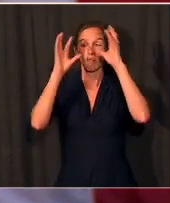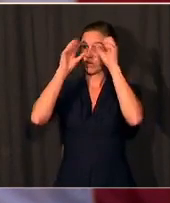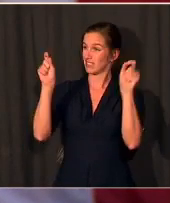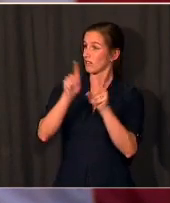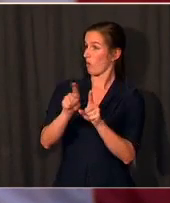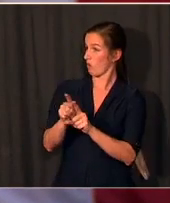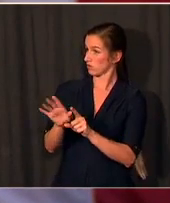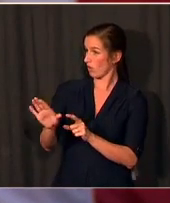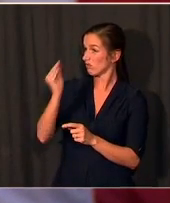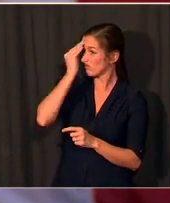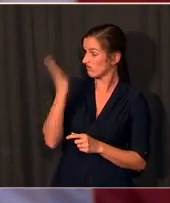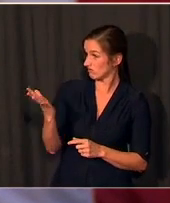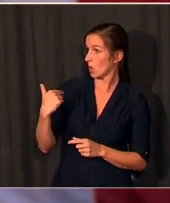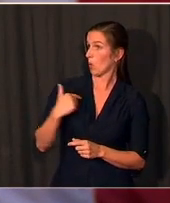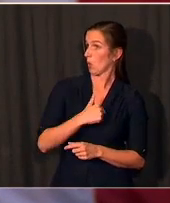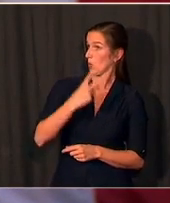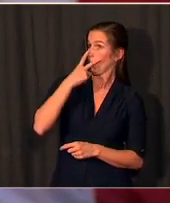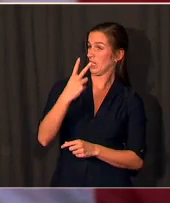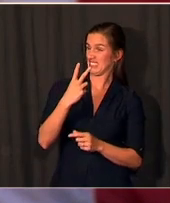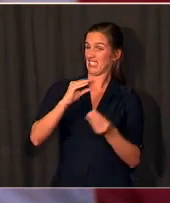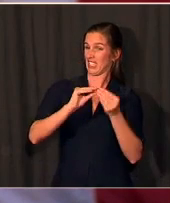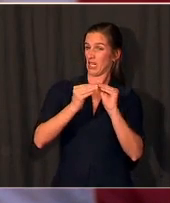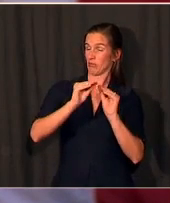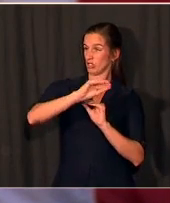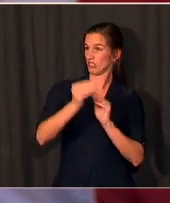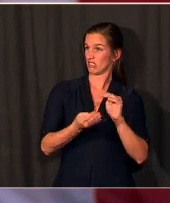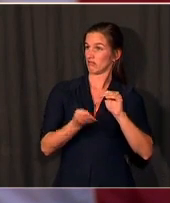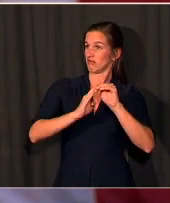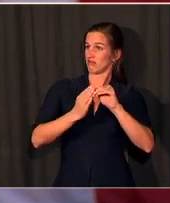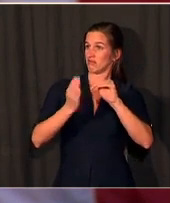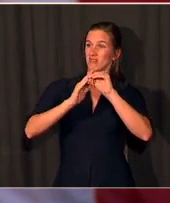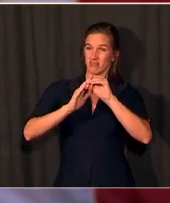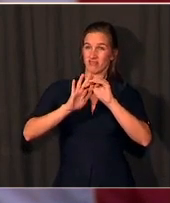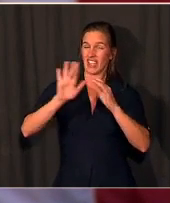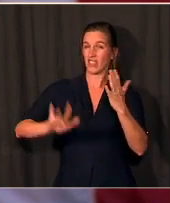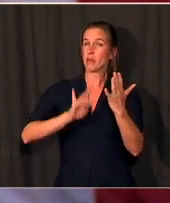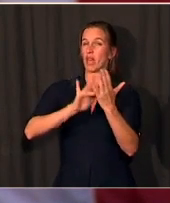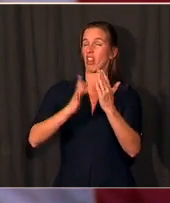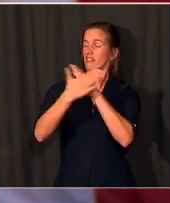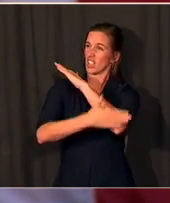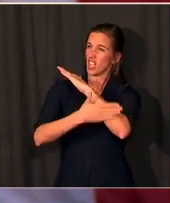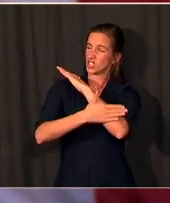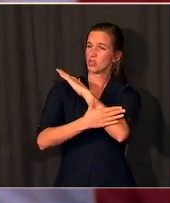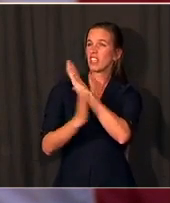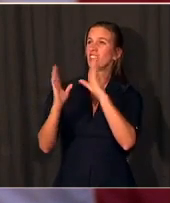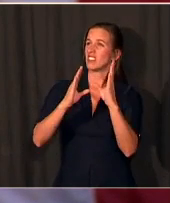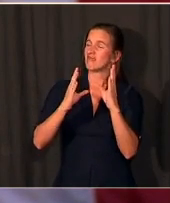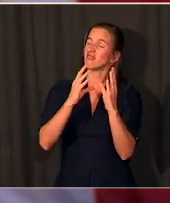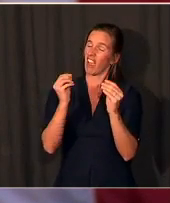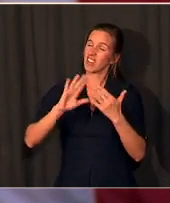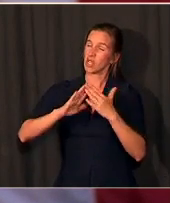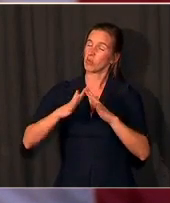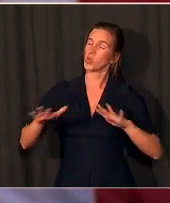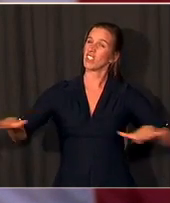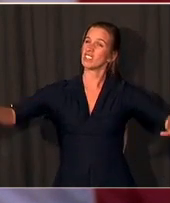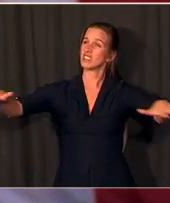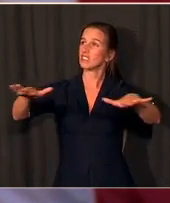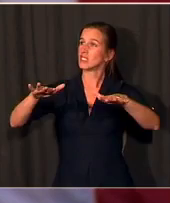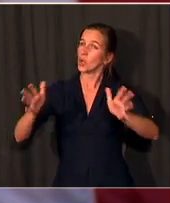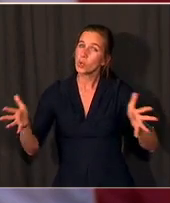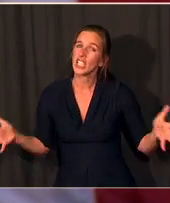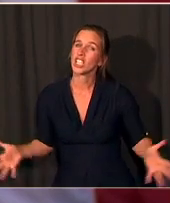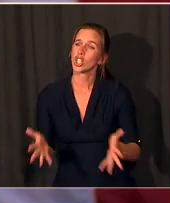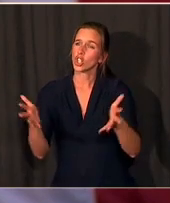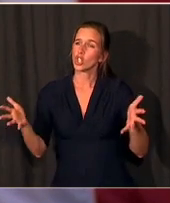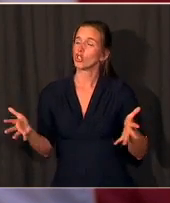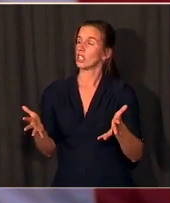cases rising, particularly in the heartland of this country, but in communities all across America, we encourage every American, as the Secretary did